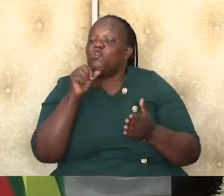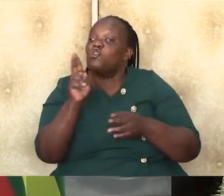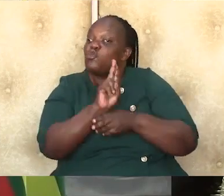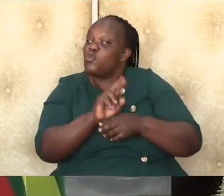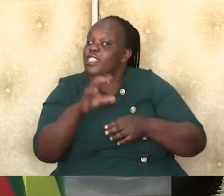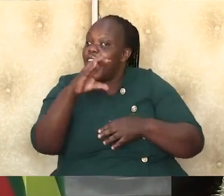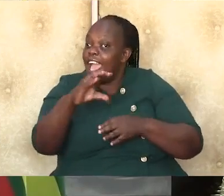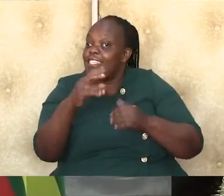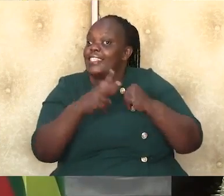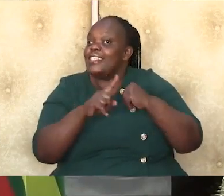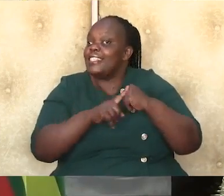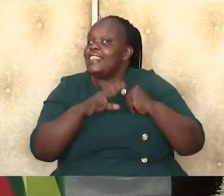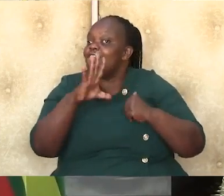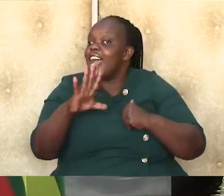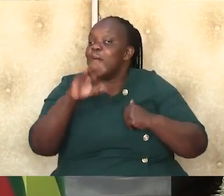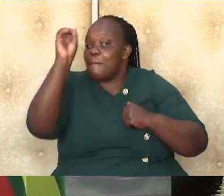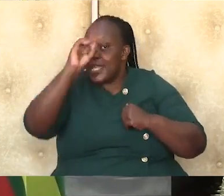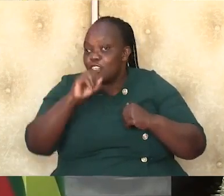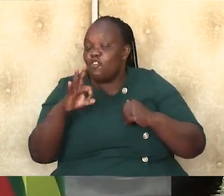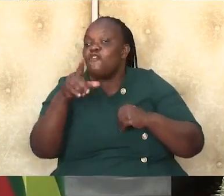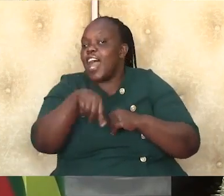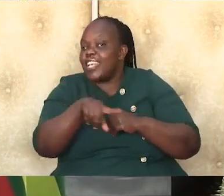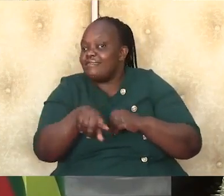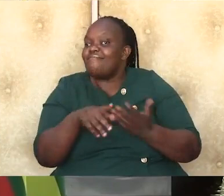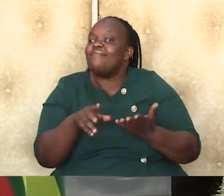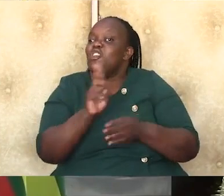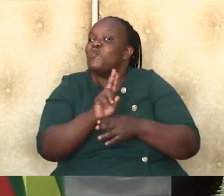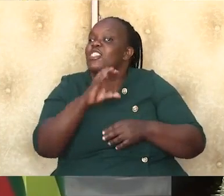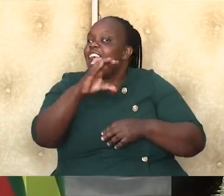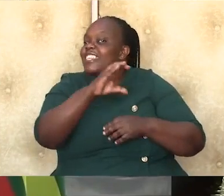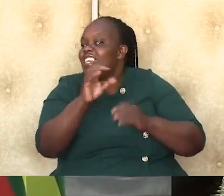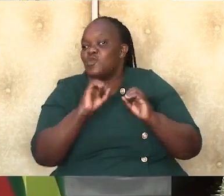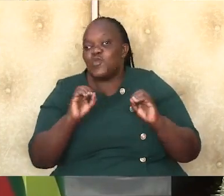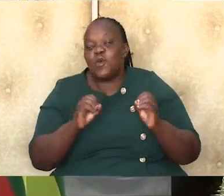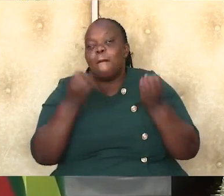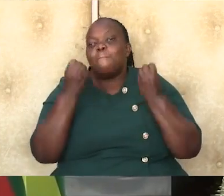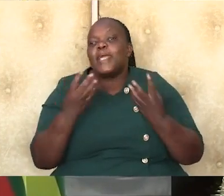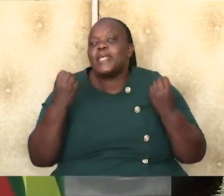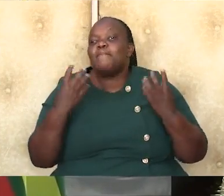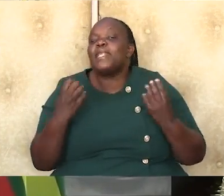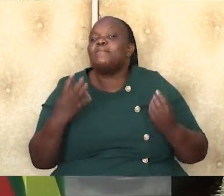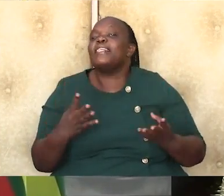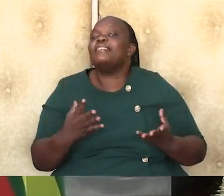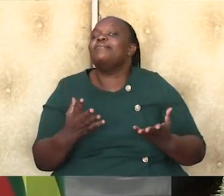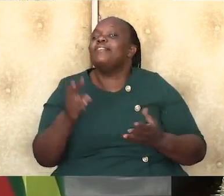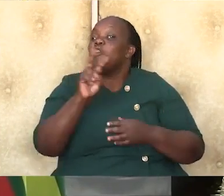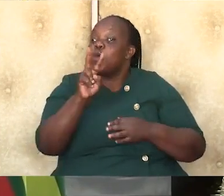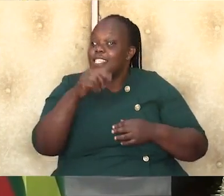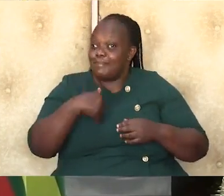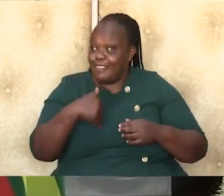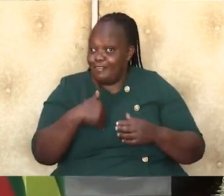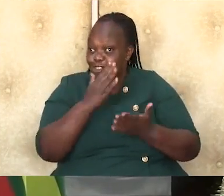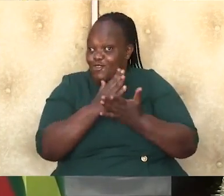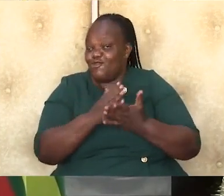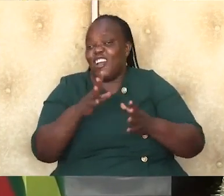cash. 65% of us every day do not use cash. I'm sure even those of you who are, watching me, it's